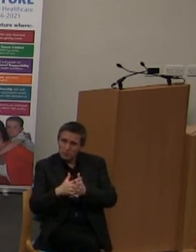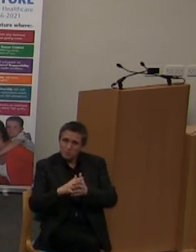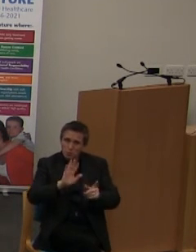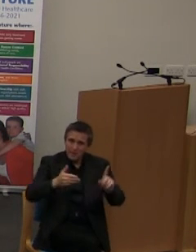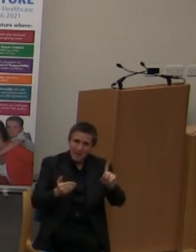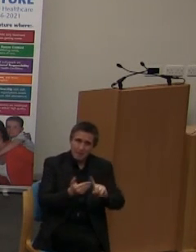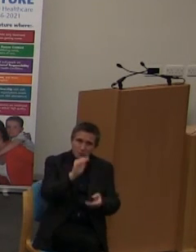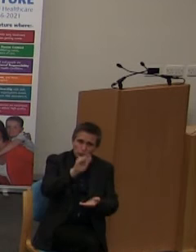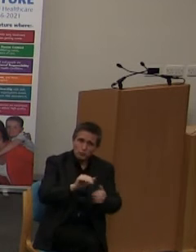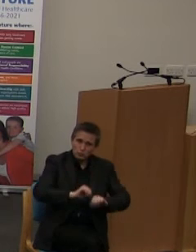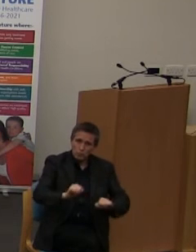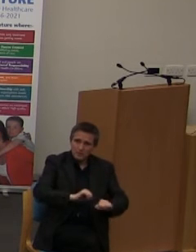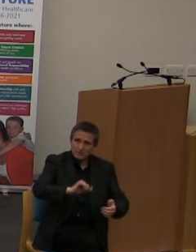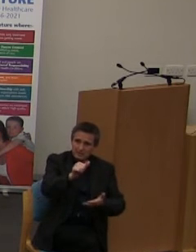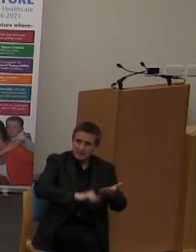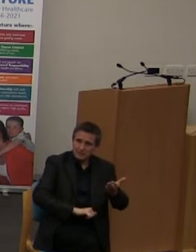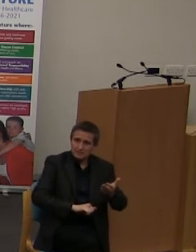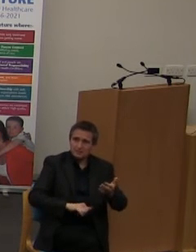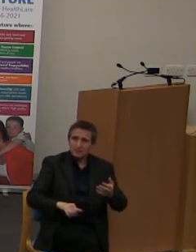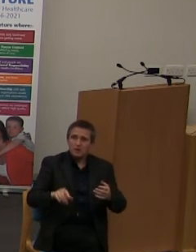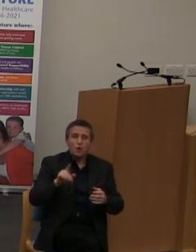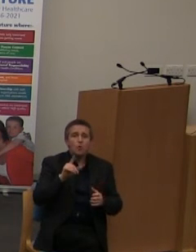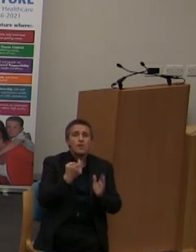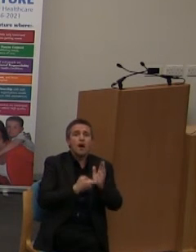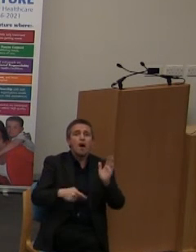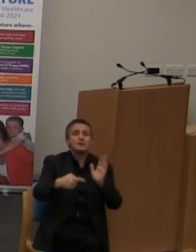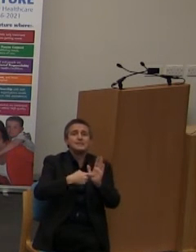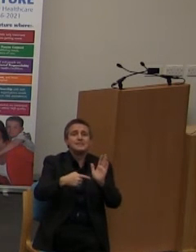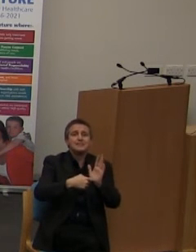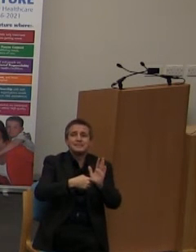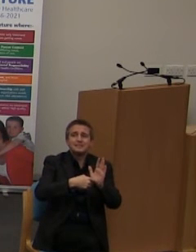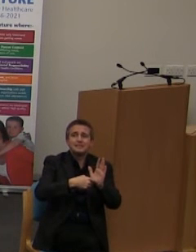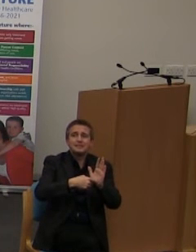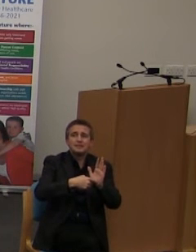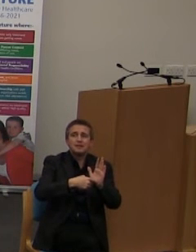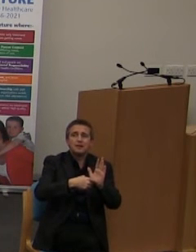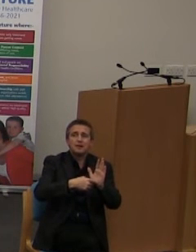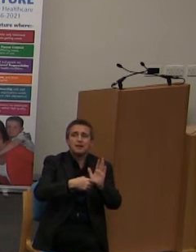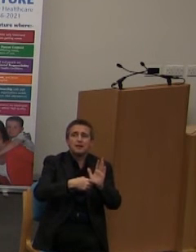that. And part of the thing about the RTT when it dipped to its lowest, which I think was